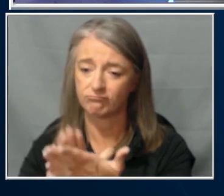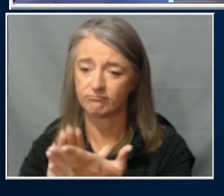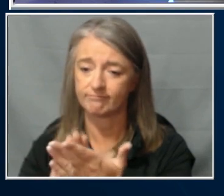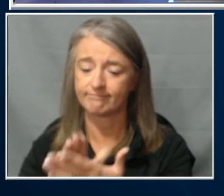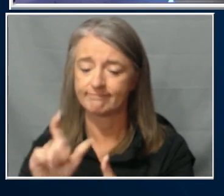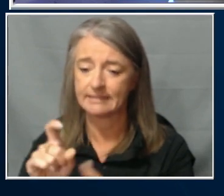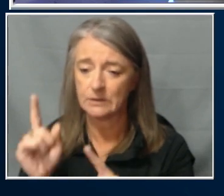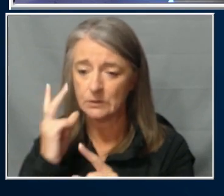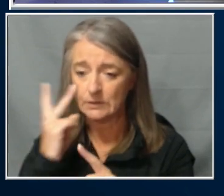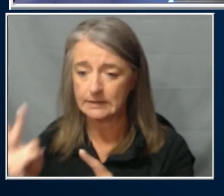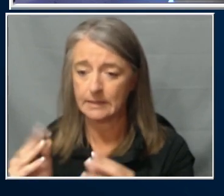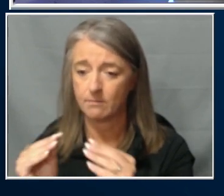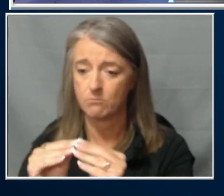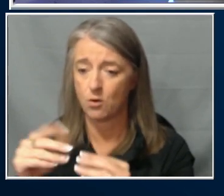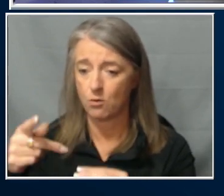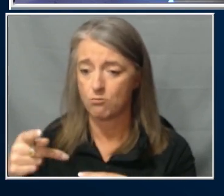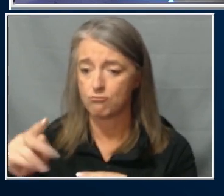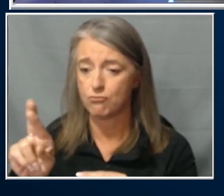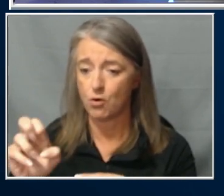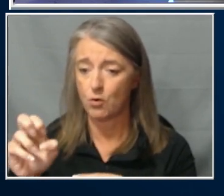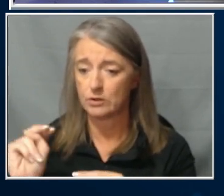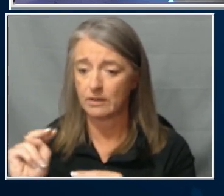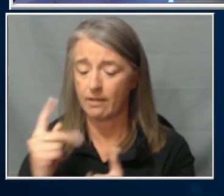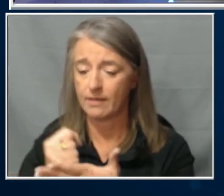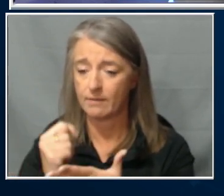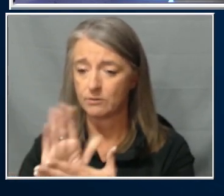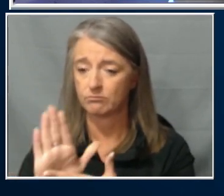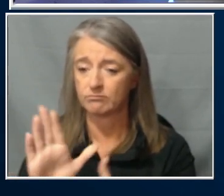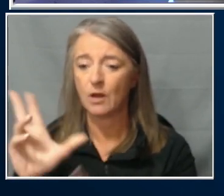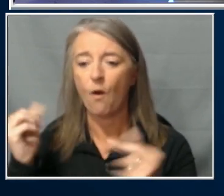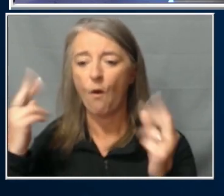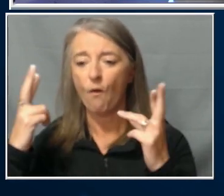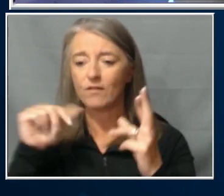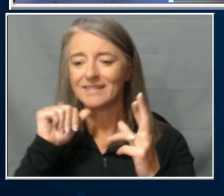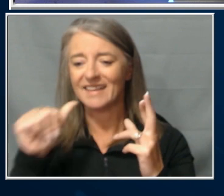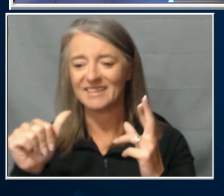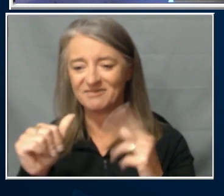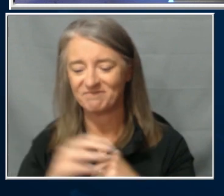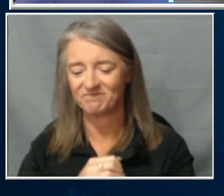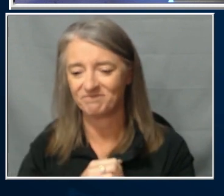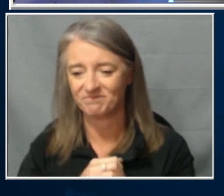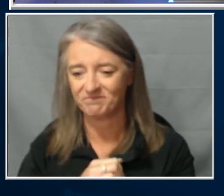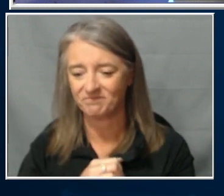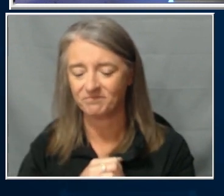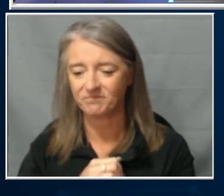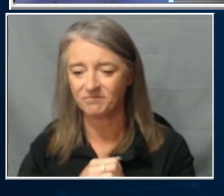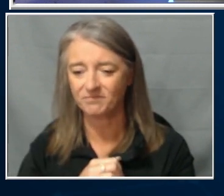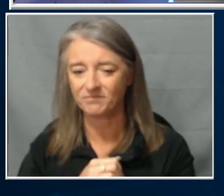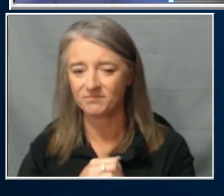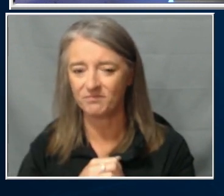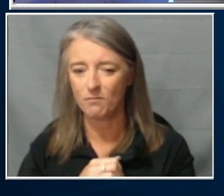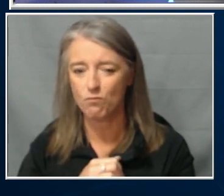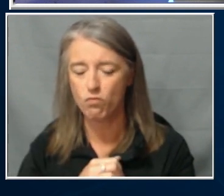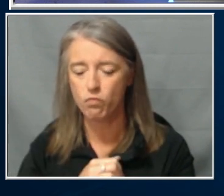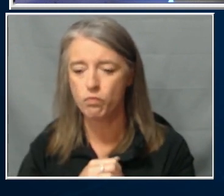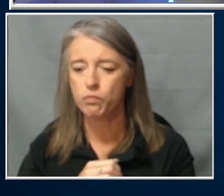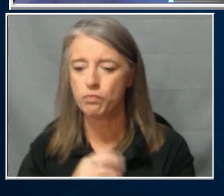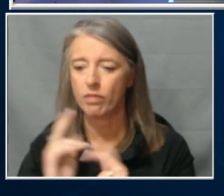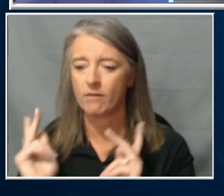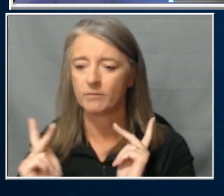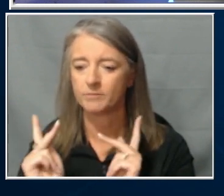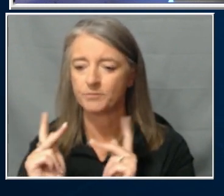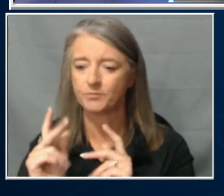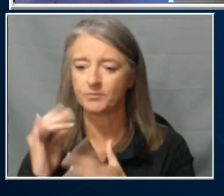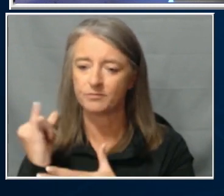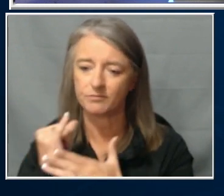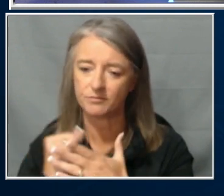for any more proton again, as far as you're concerned? Hopefully not. Okay, good. You can get rid of that mask. People say they take those masks and do artwork